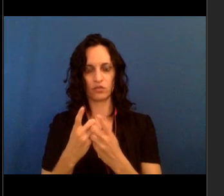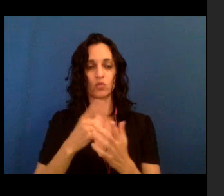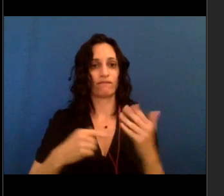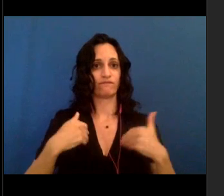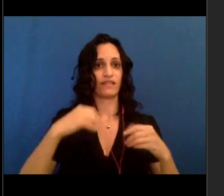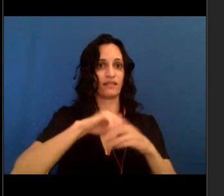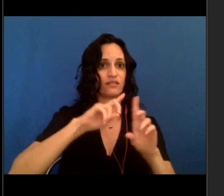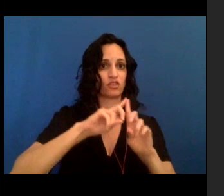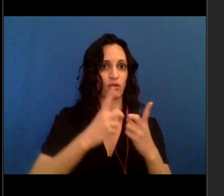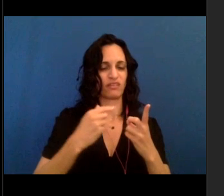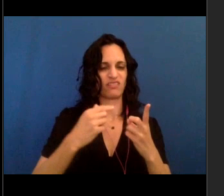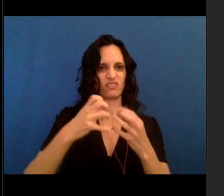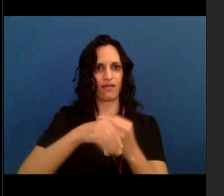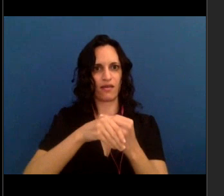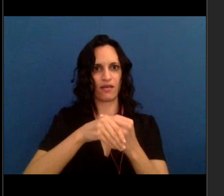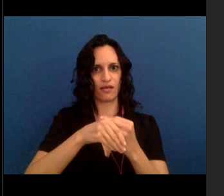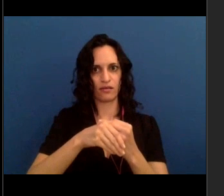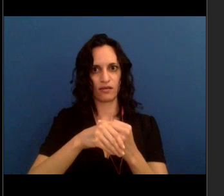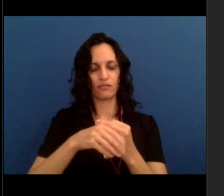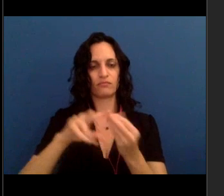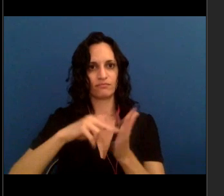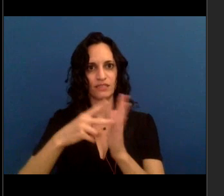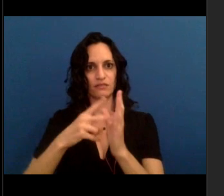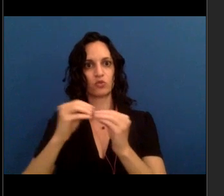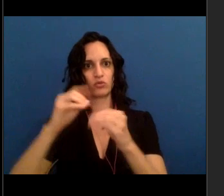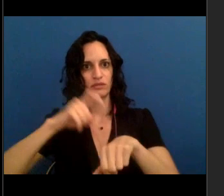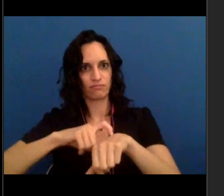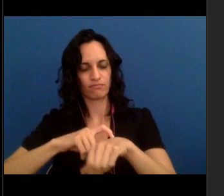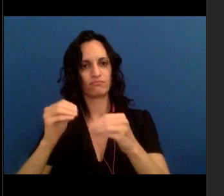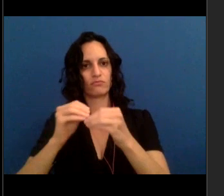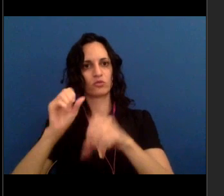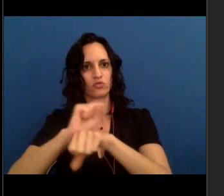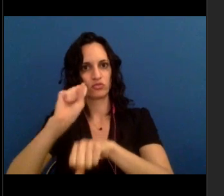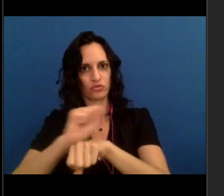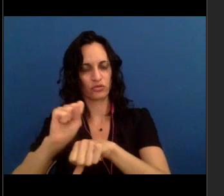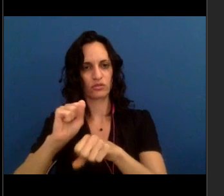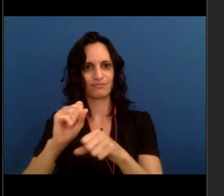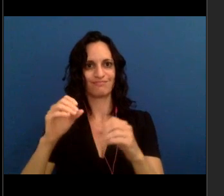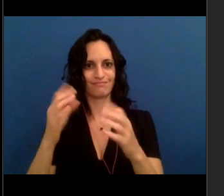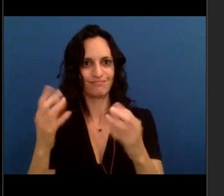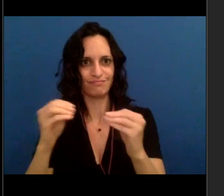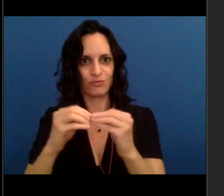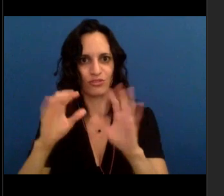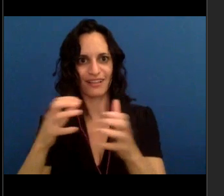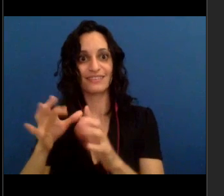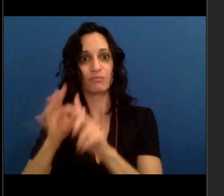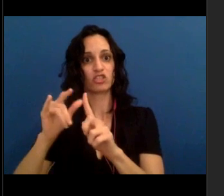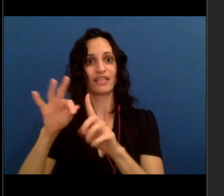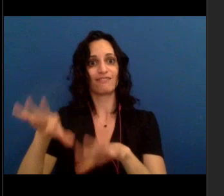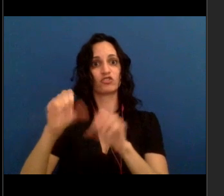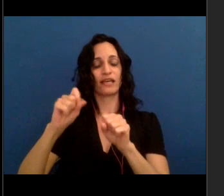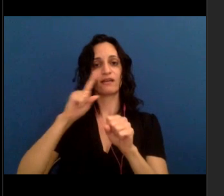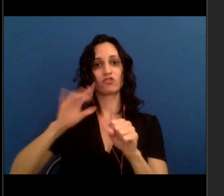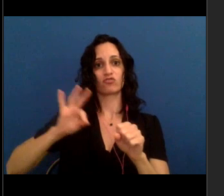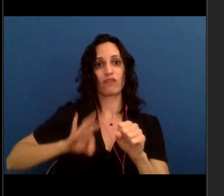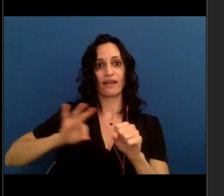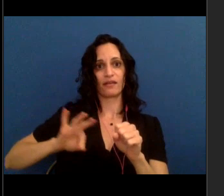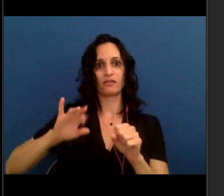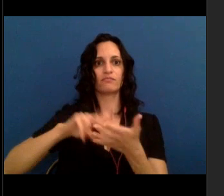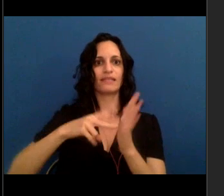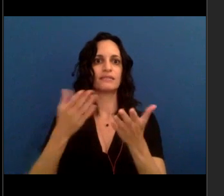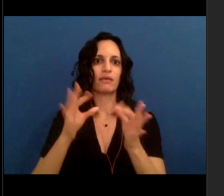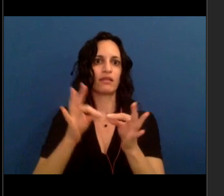does that, that means extra work and extra time, right? They're extra courses, especially if you're taking them for credit, and that can affect time to degree. And so in